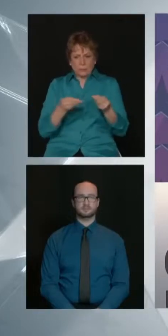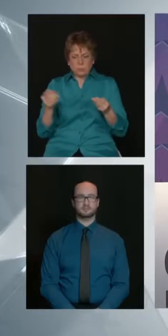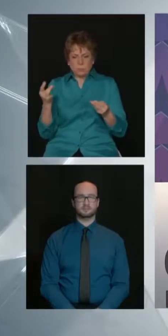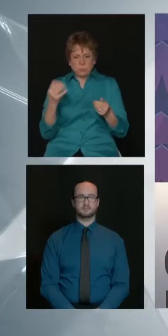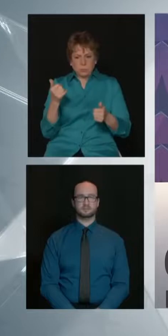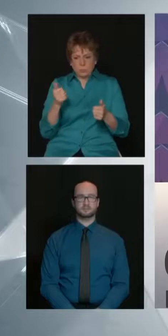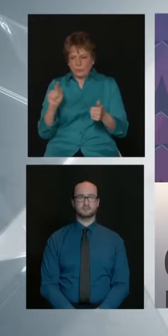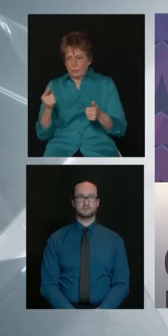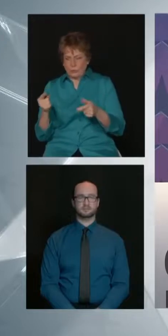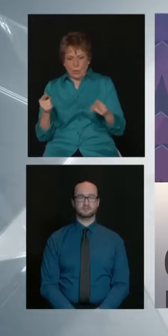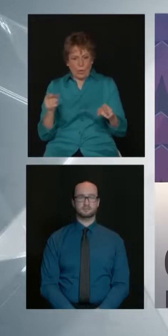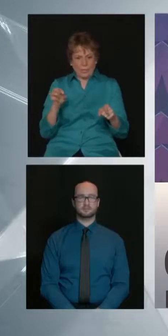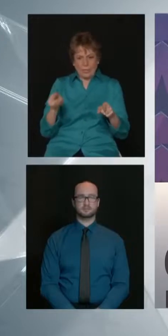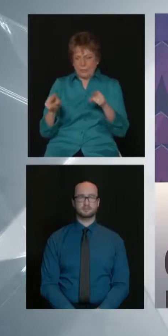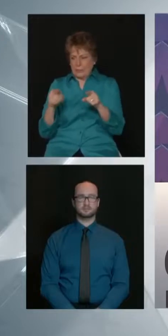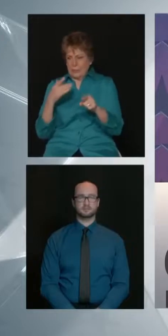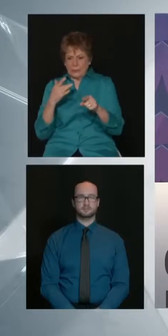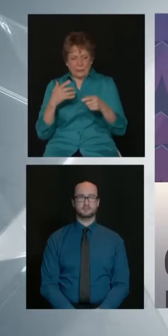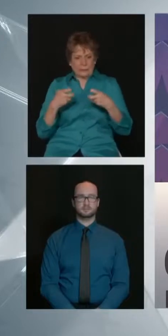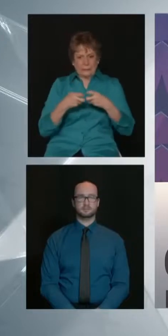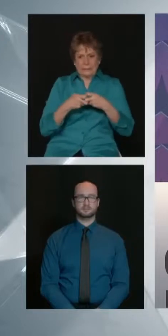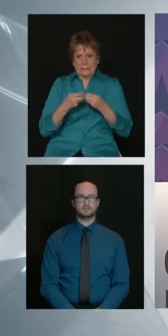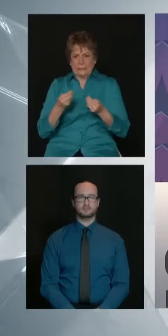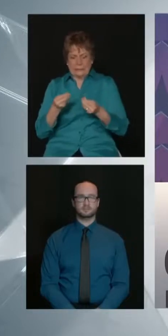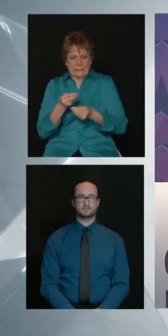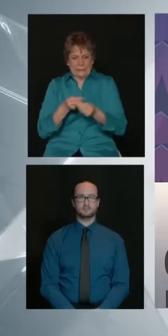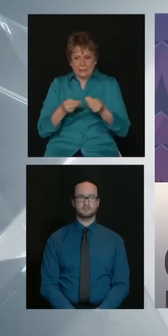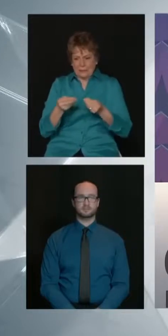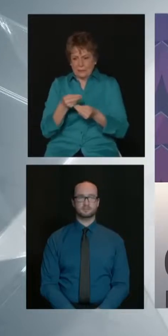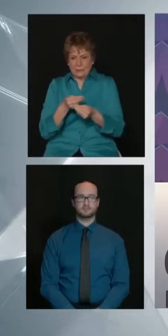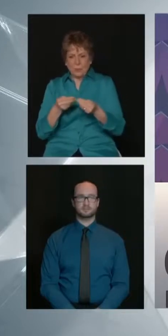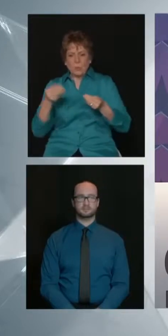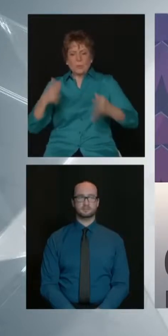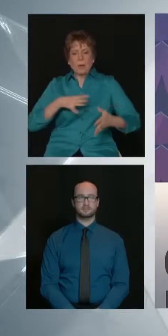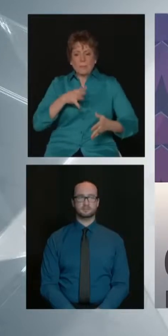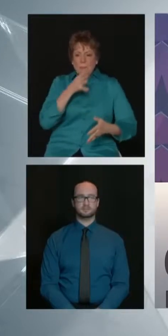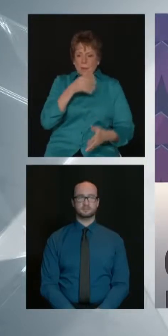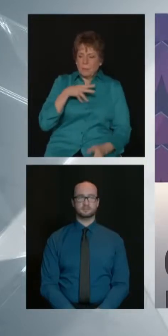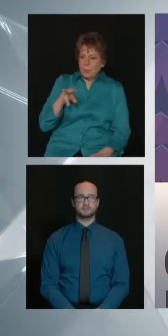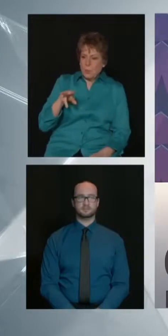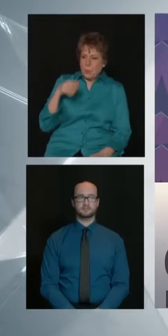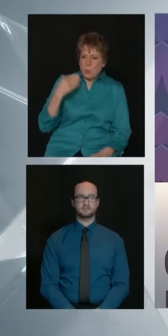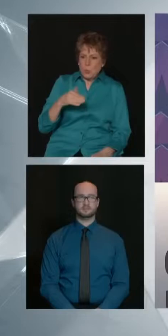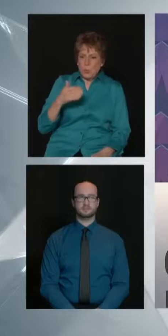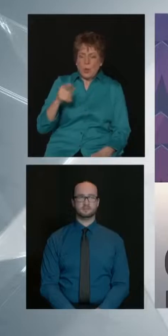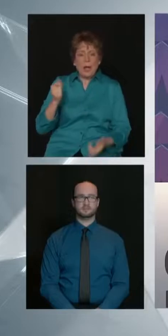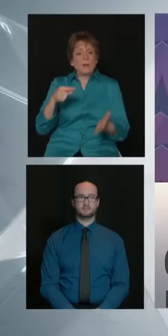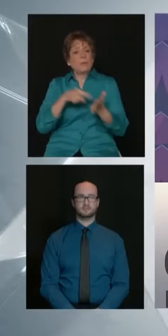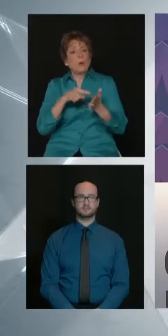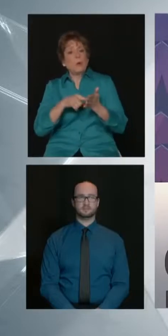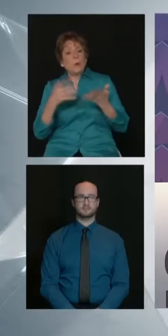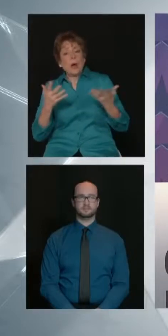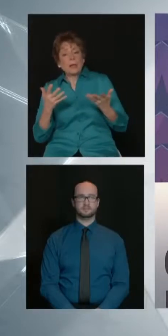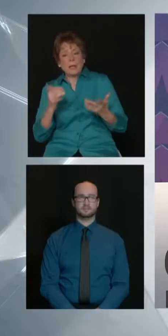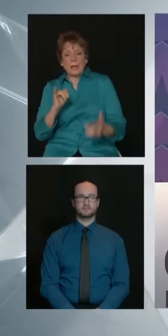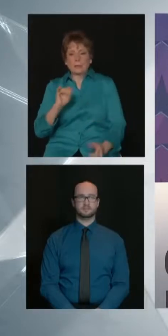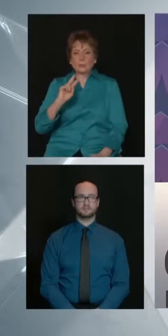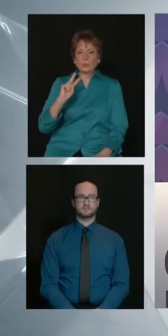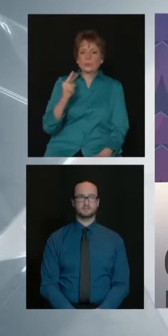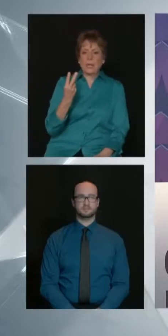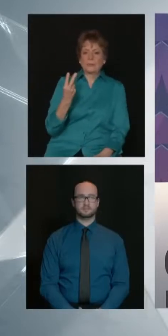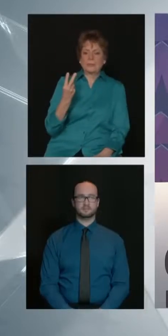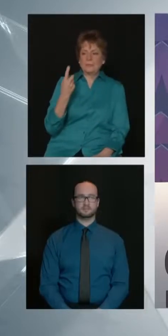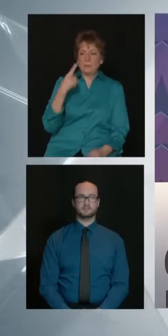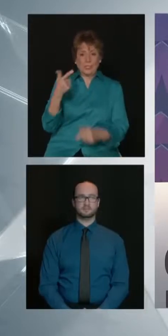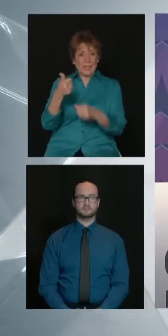And that period of time, you know, she could only put about $2 of gas in the car, you know, at the time. So I know